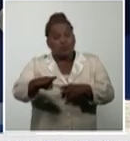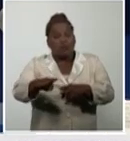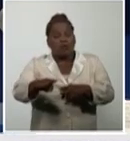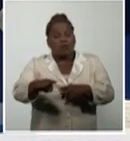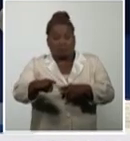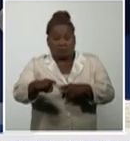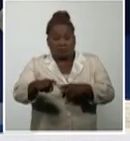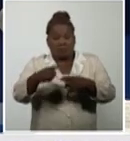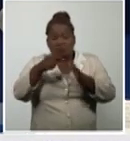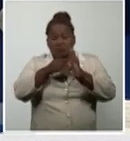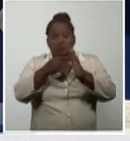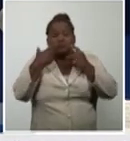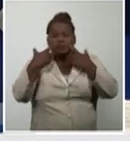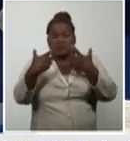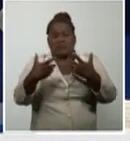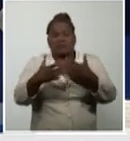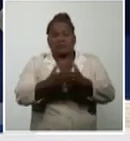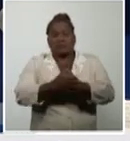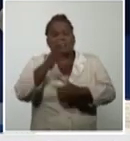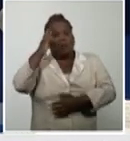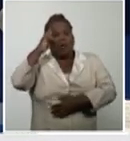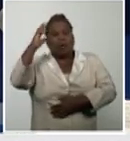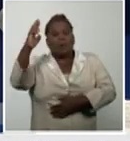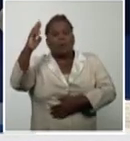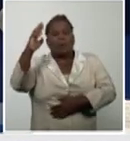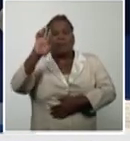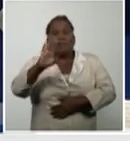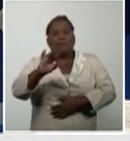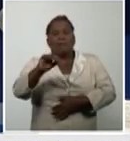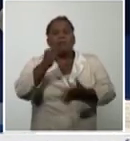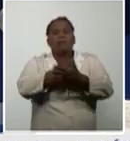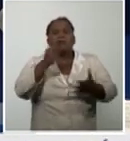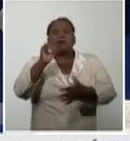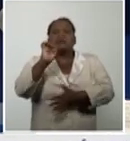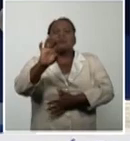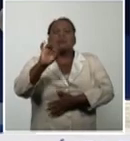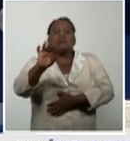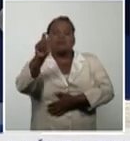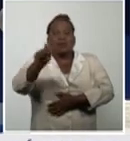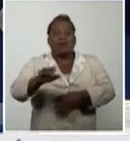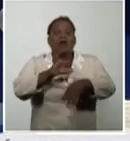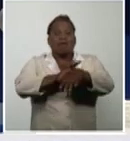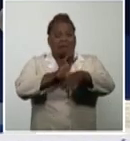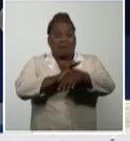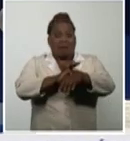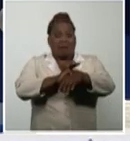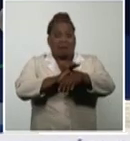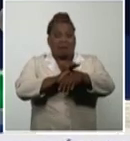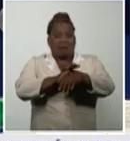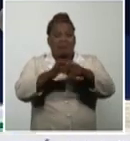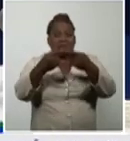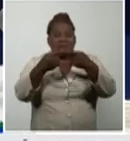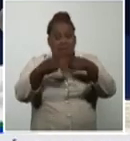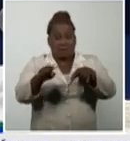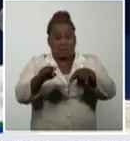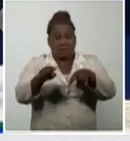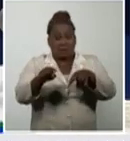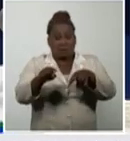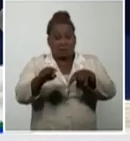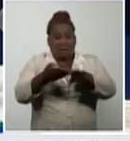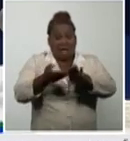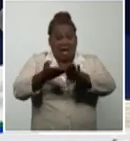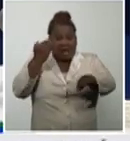yesterday, another favorable indicator, remember that we said that 15 cases were confirmed.